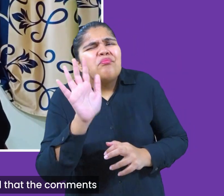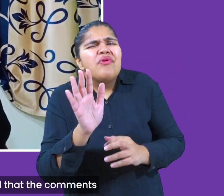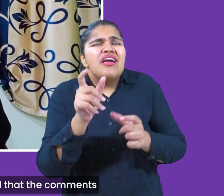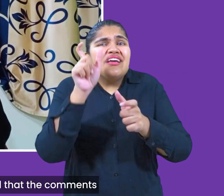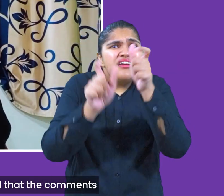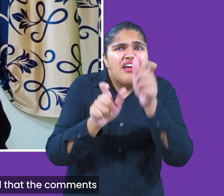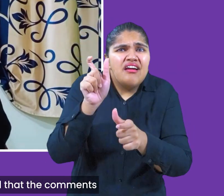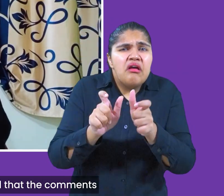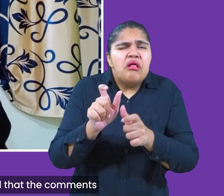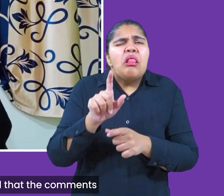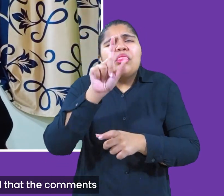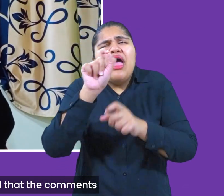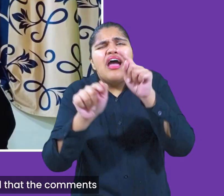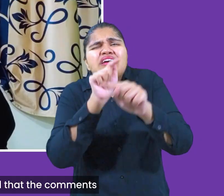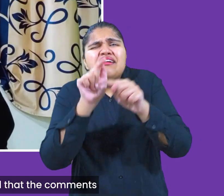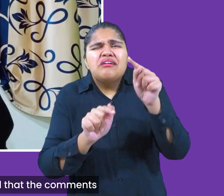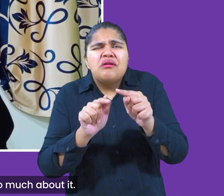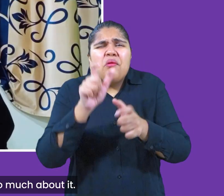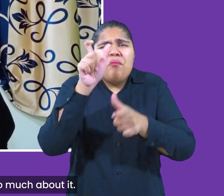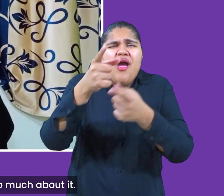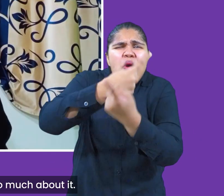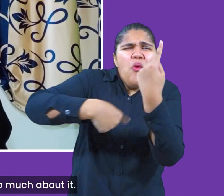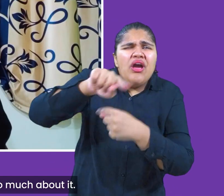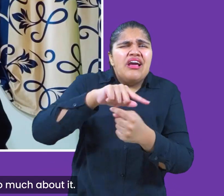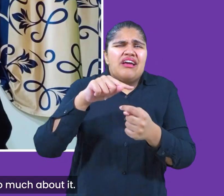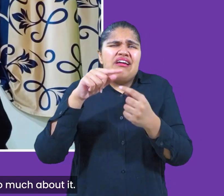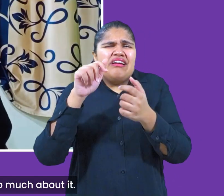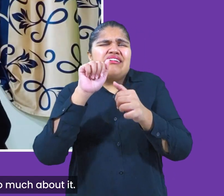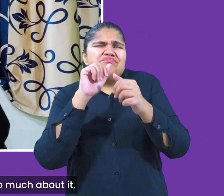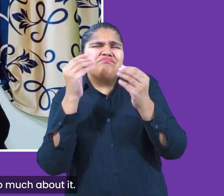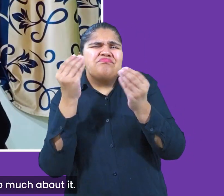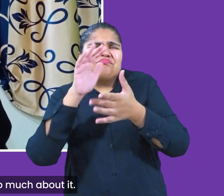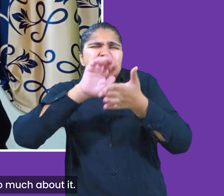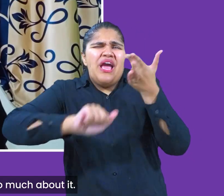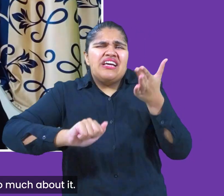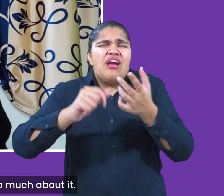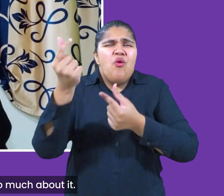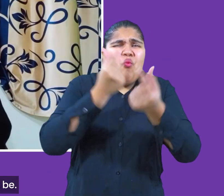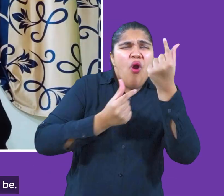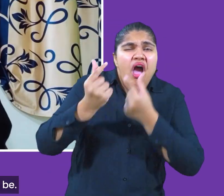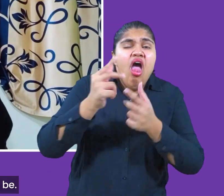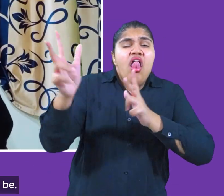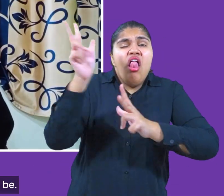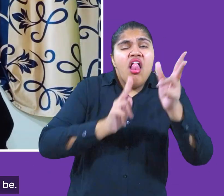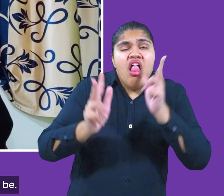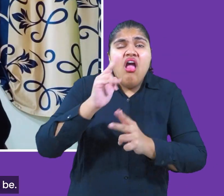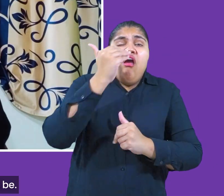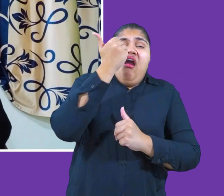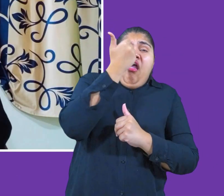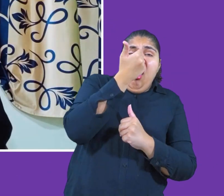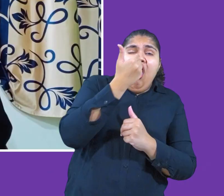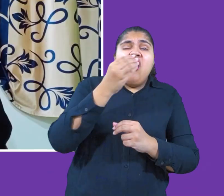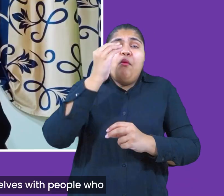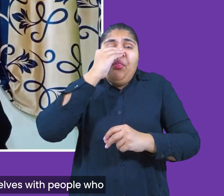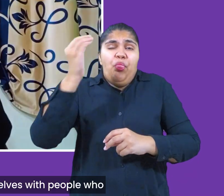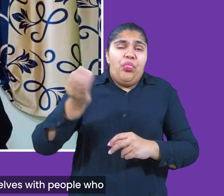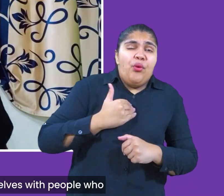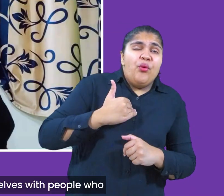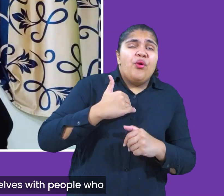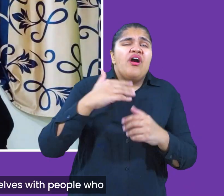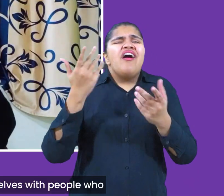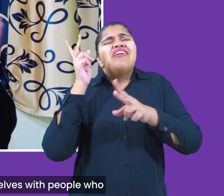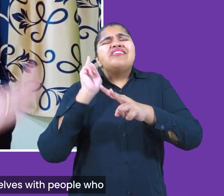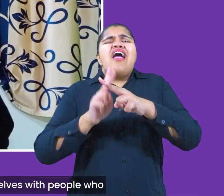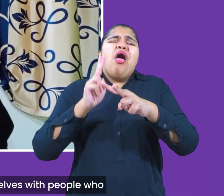remaining 10%, where you feel that the comments are not stopping, you can't do much about it. You can just let it be. So that's why,